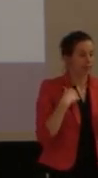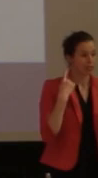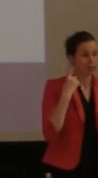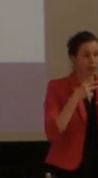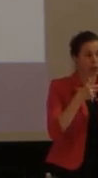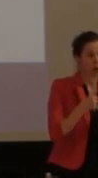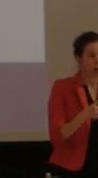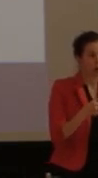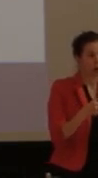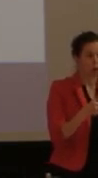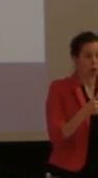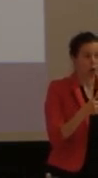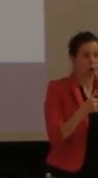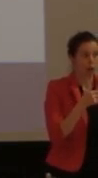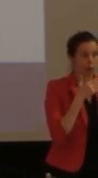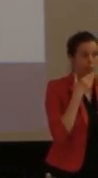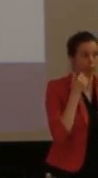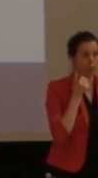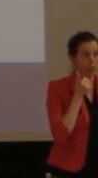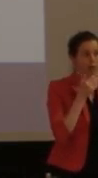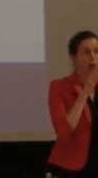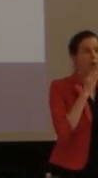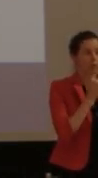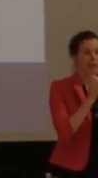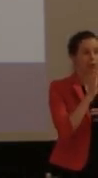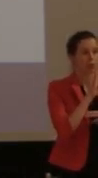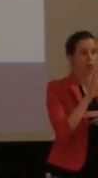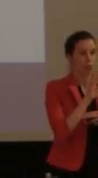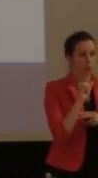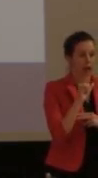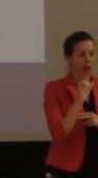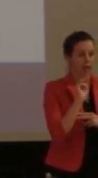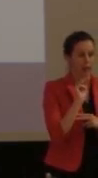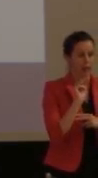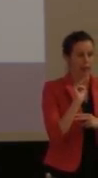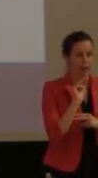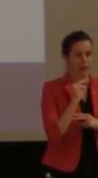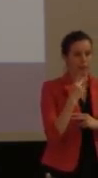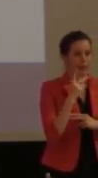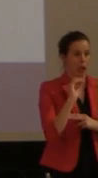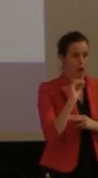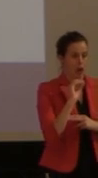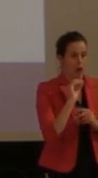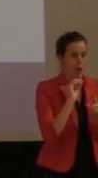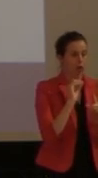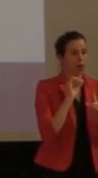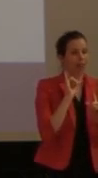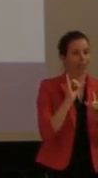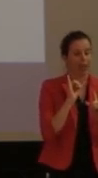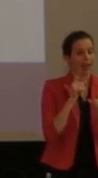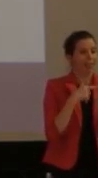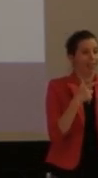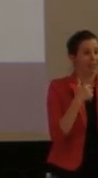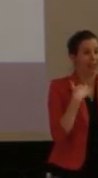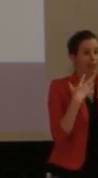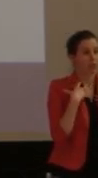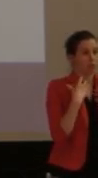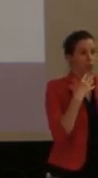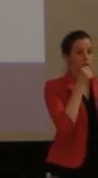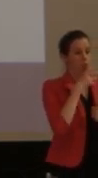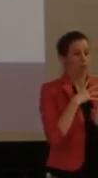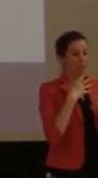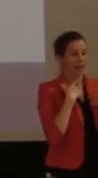We just enhanced that program to talk a little bit more about all of us topics. There's Women's Health Wednesdays at Chicago Public